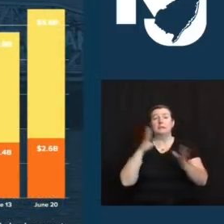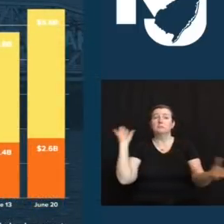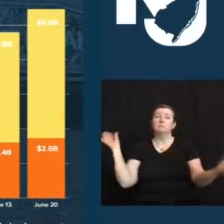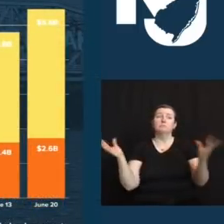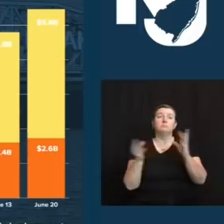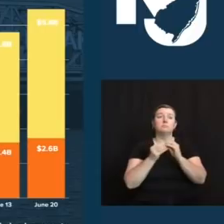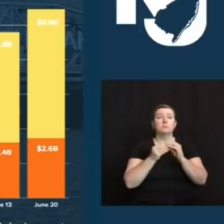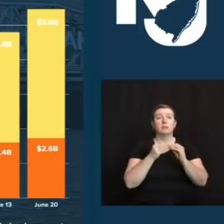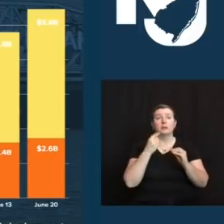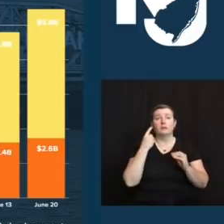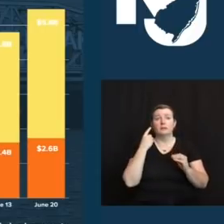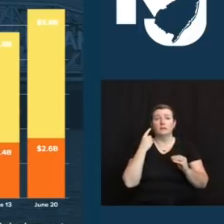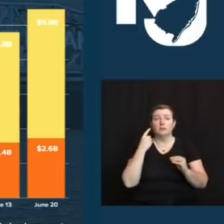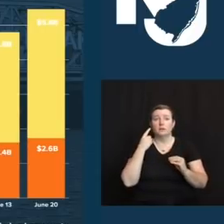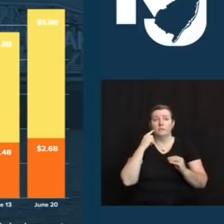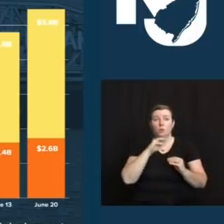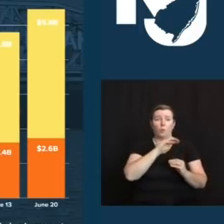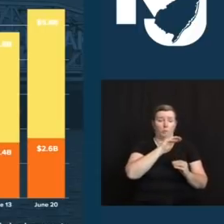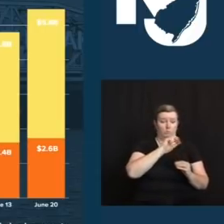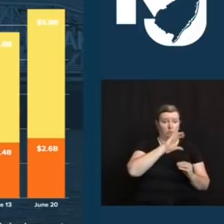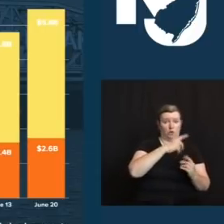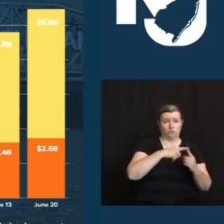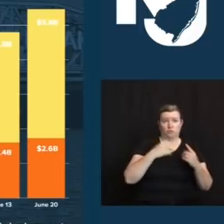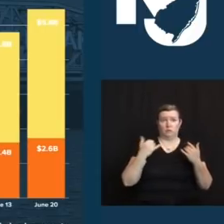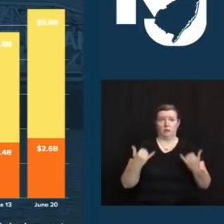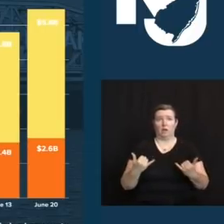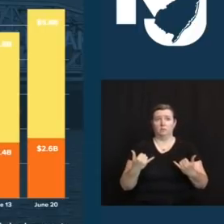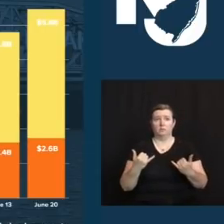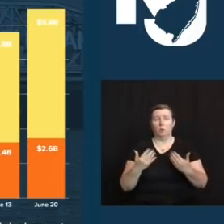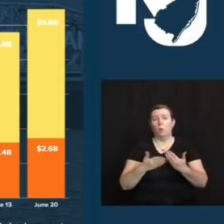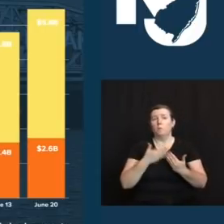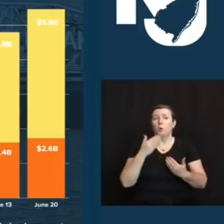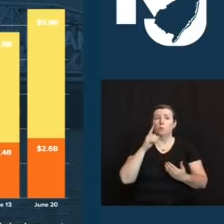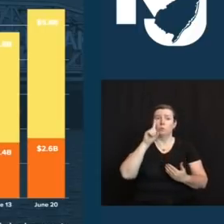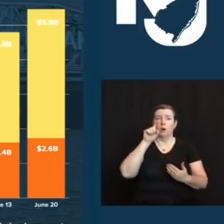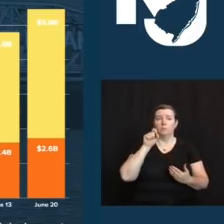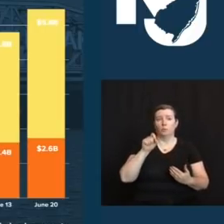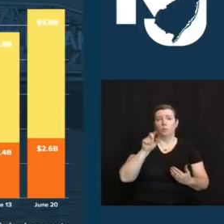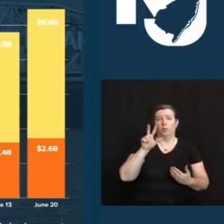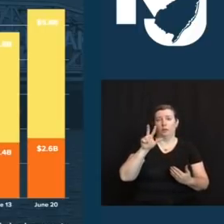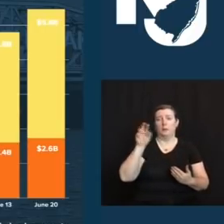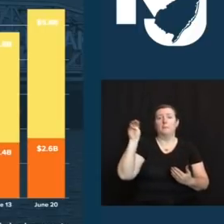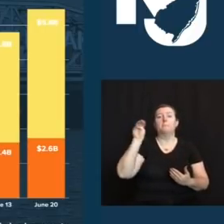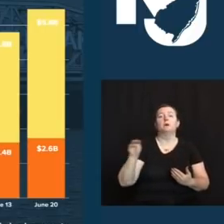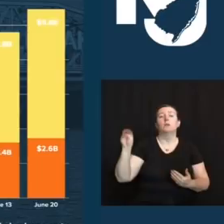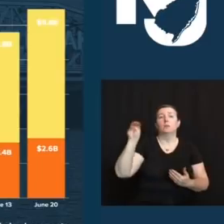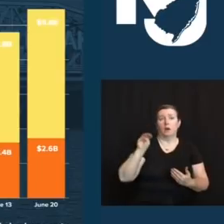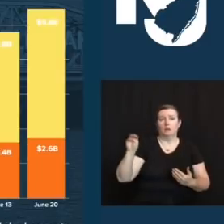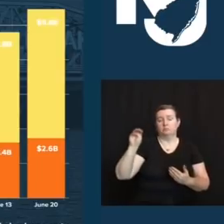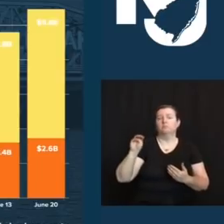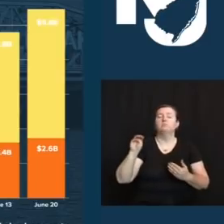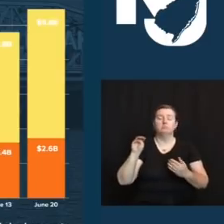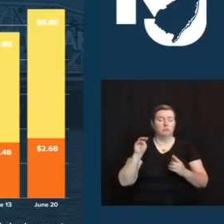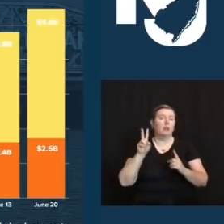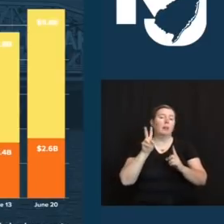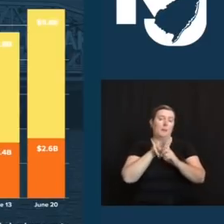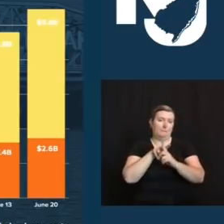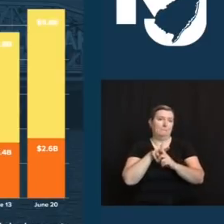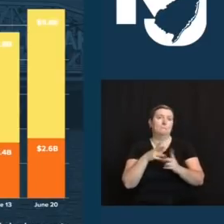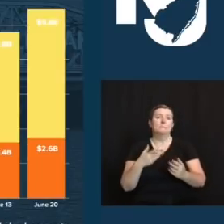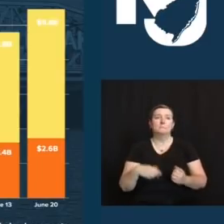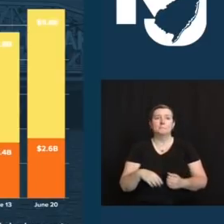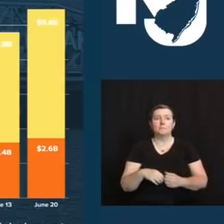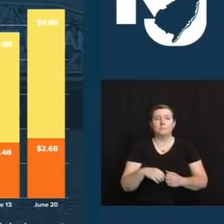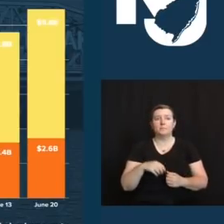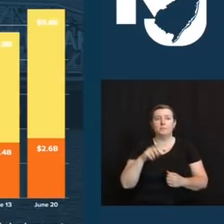duration of this pandemic to date to nearly 1.3 million total claims and 8.2 billion